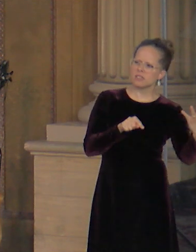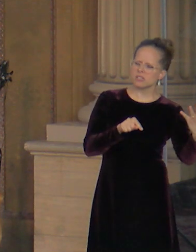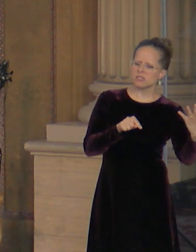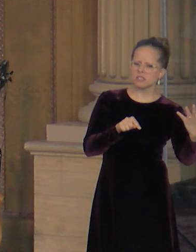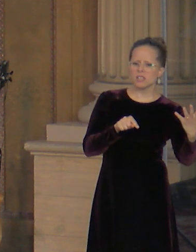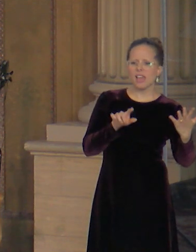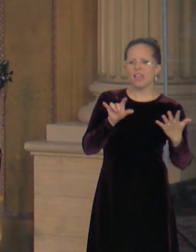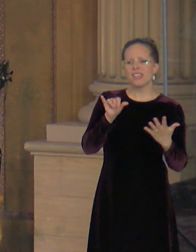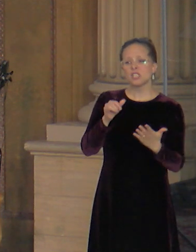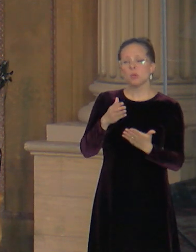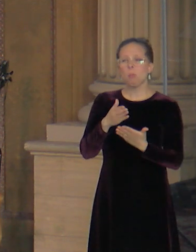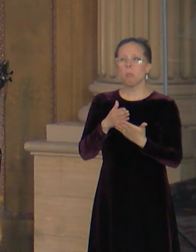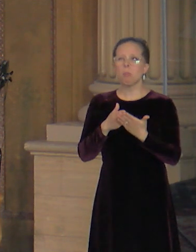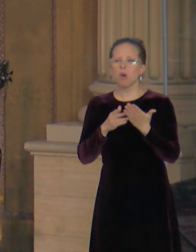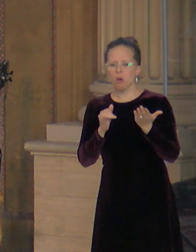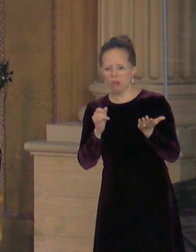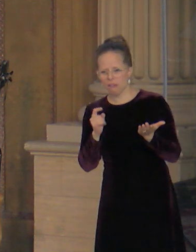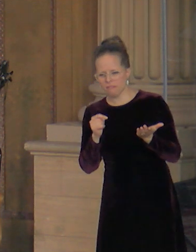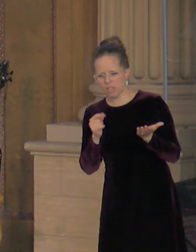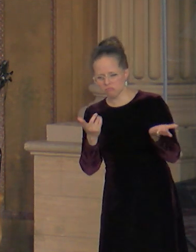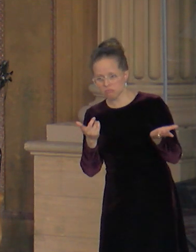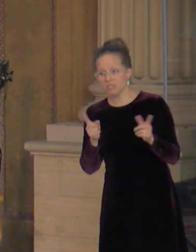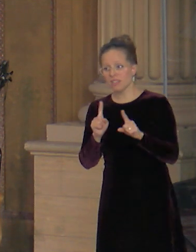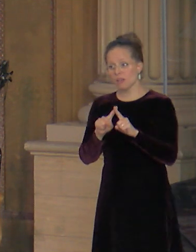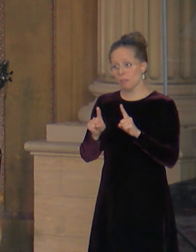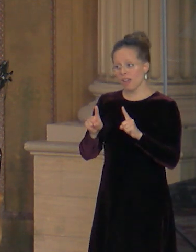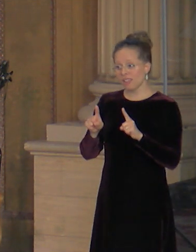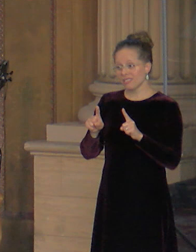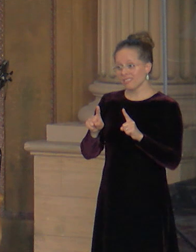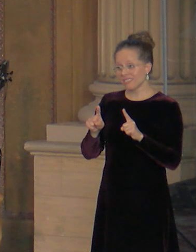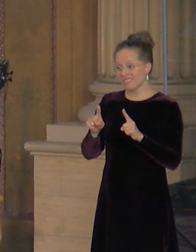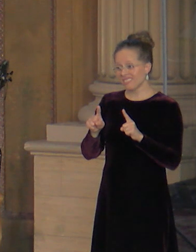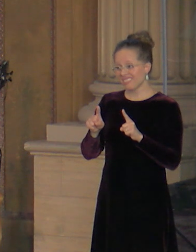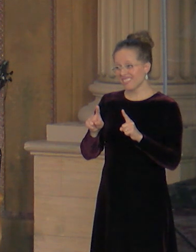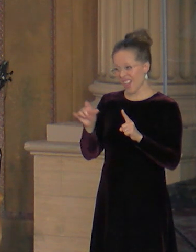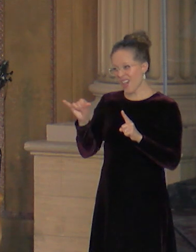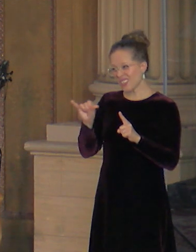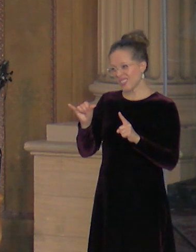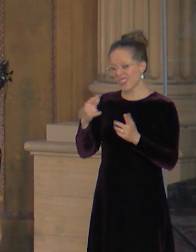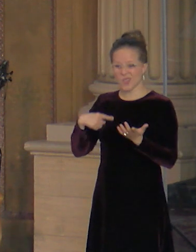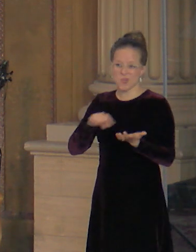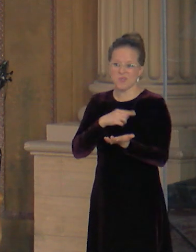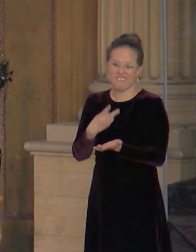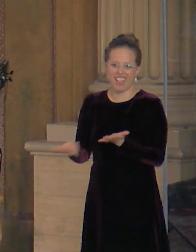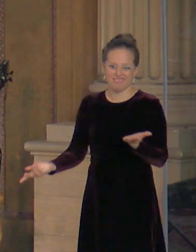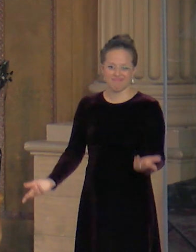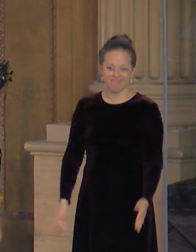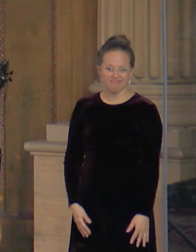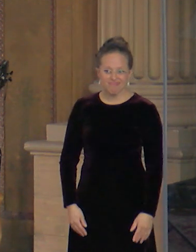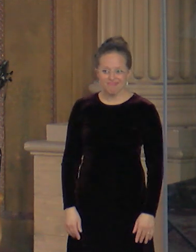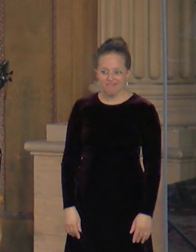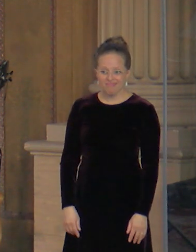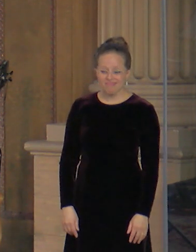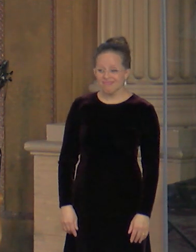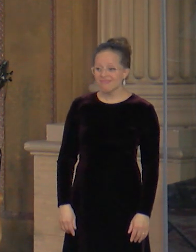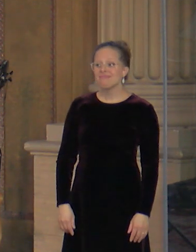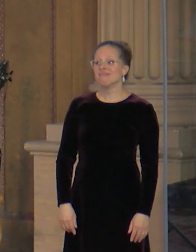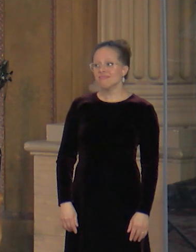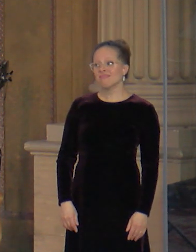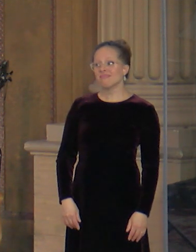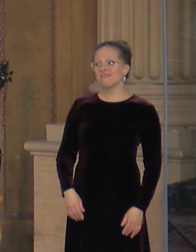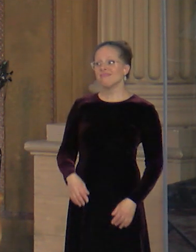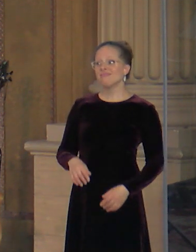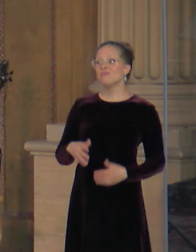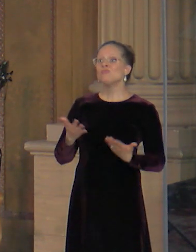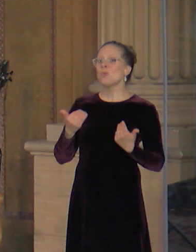part of what Christianity says but the other thing it says is that we all fail when we try really hard not to do those there's actually much better news for you than